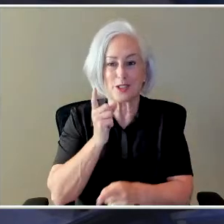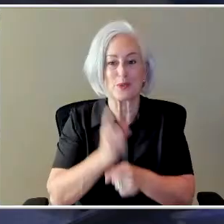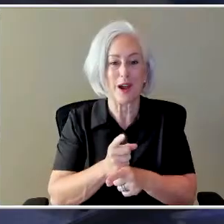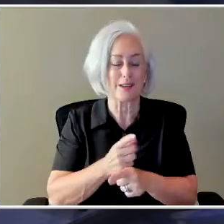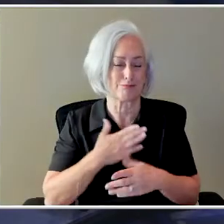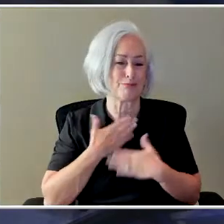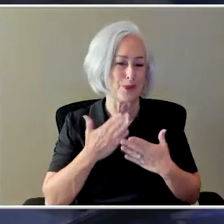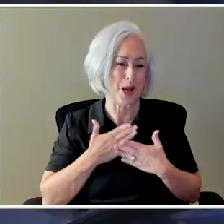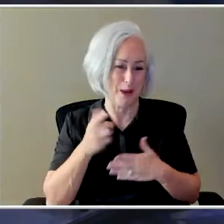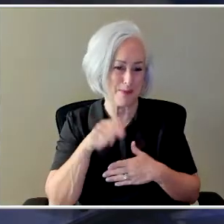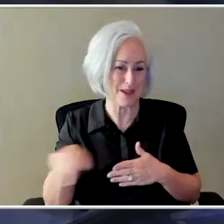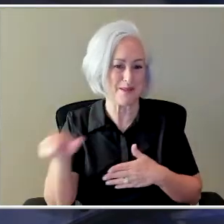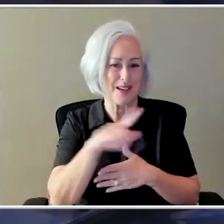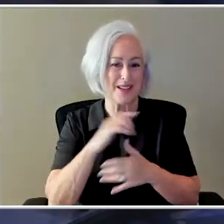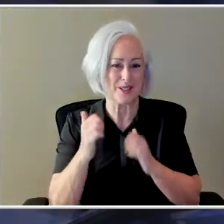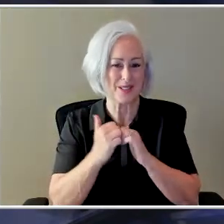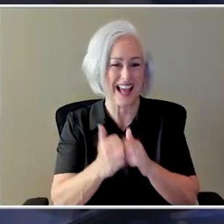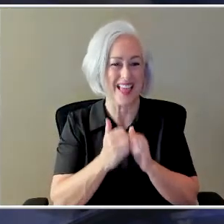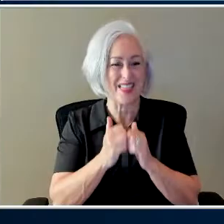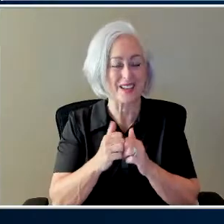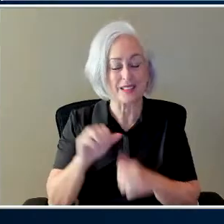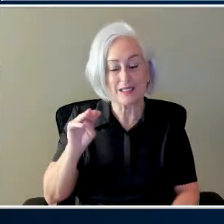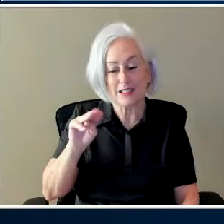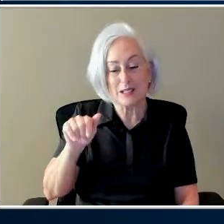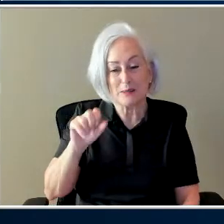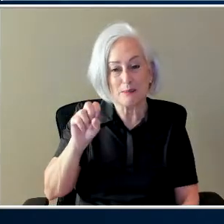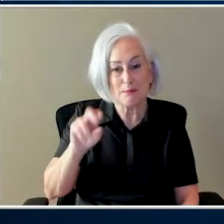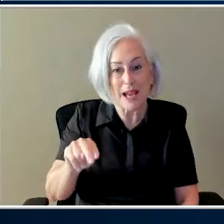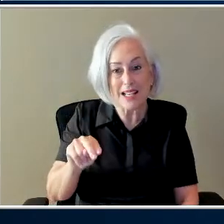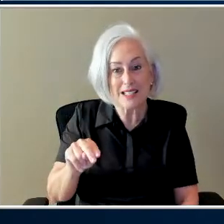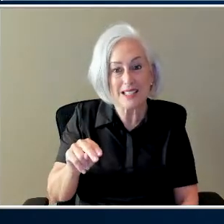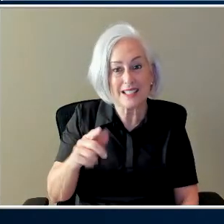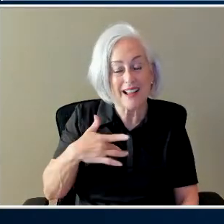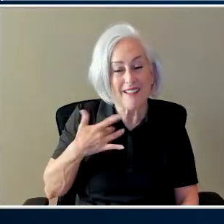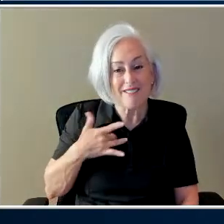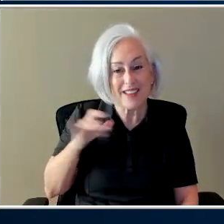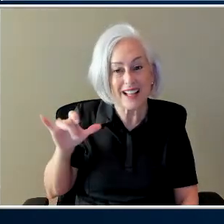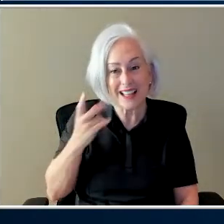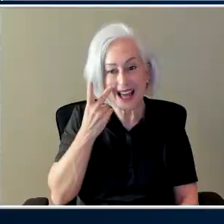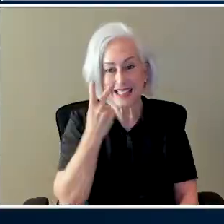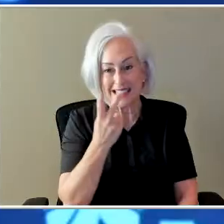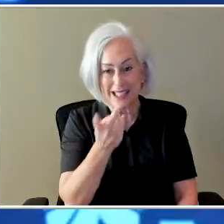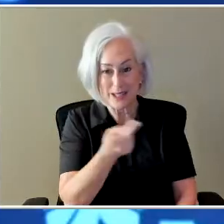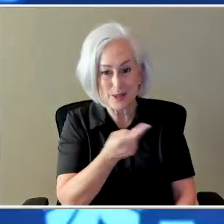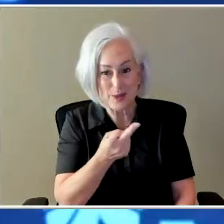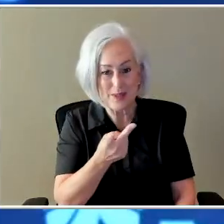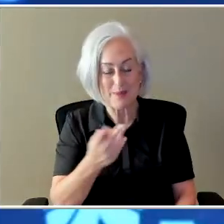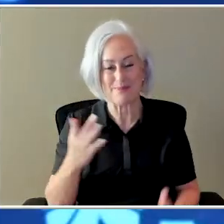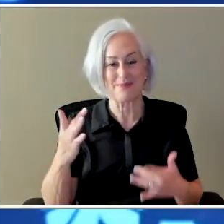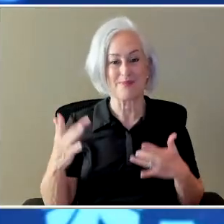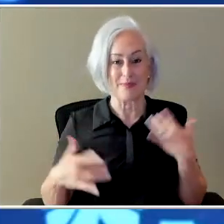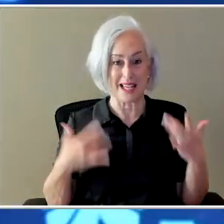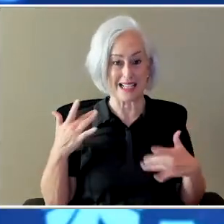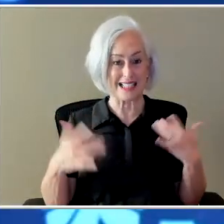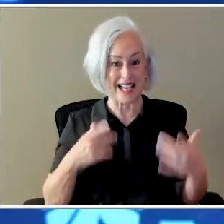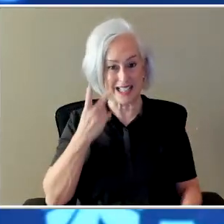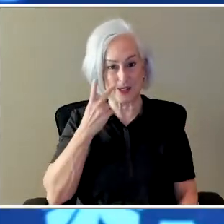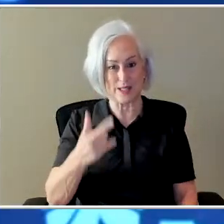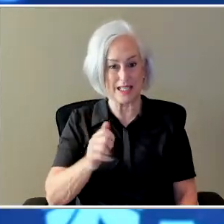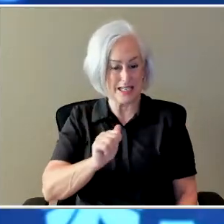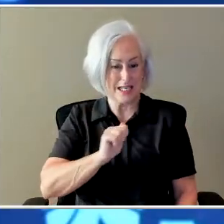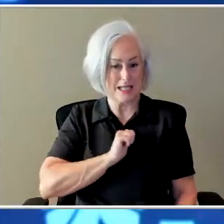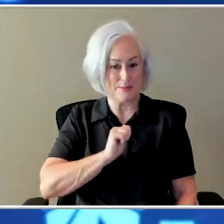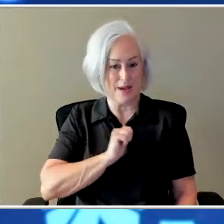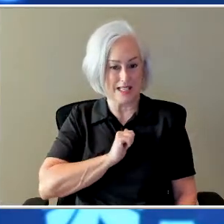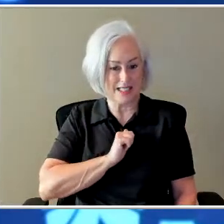all here together. Mason, what's it like seeing Curtis and Valerie this morning? It's so exciting to see them this morning. I was the nurse who admitted Kurt when he came